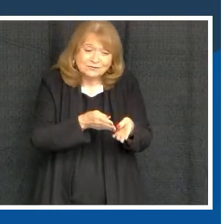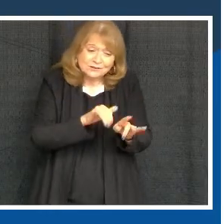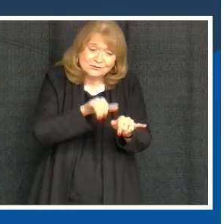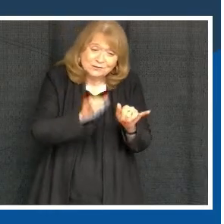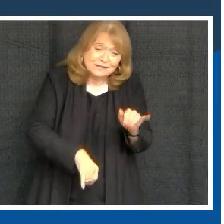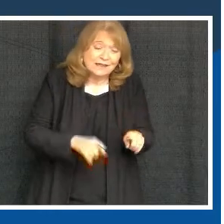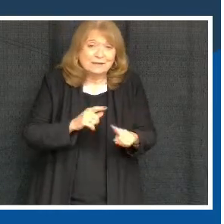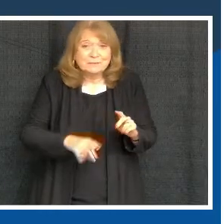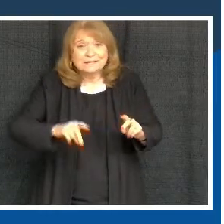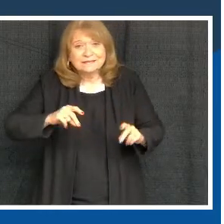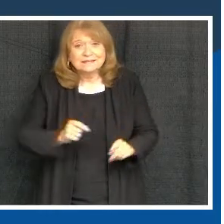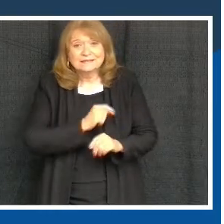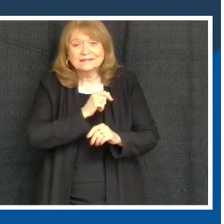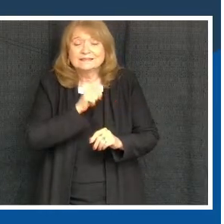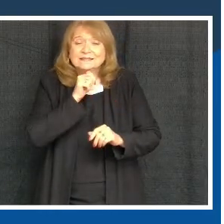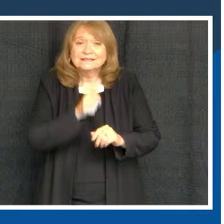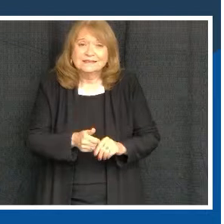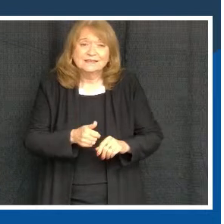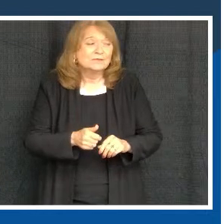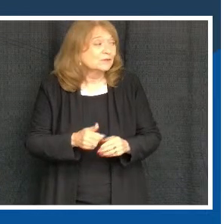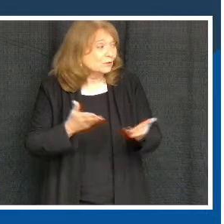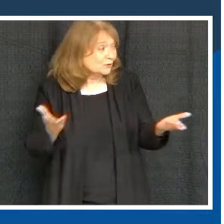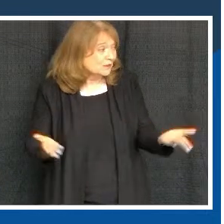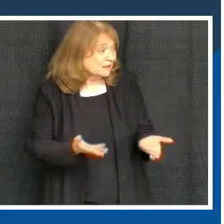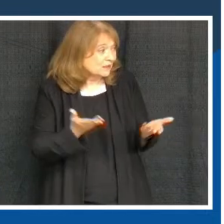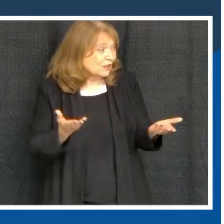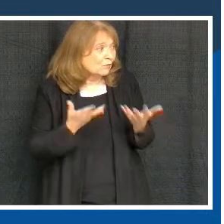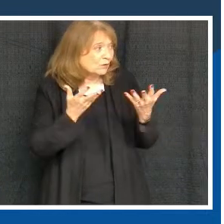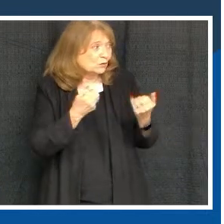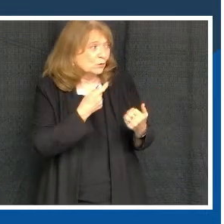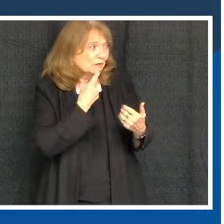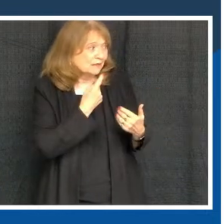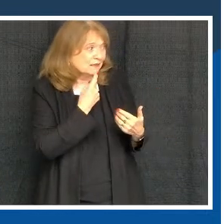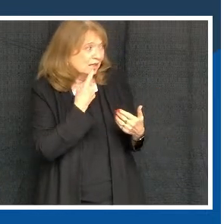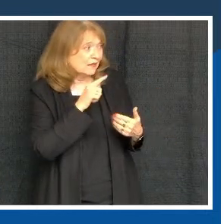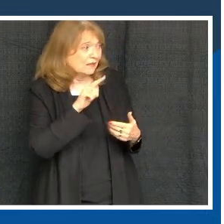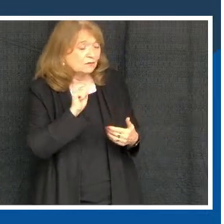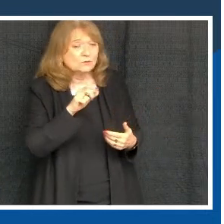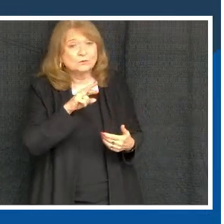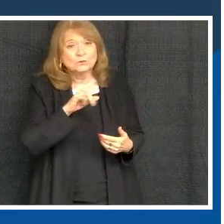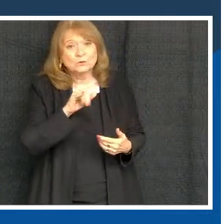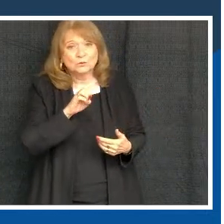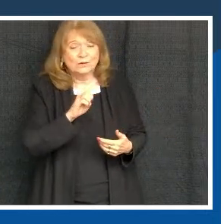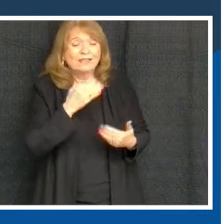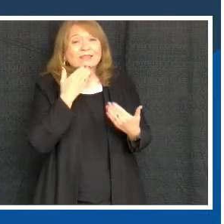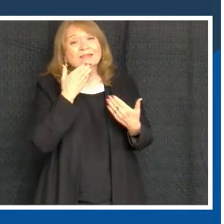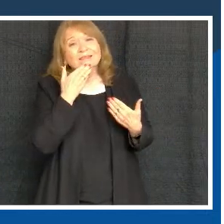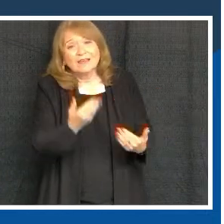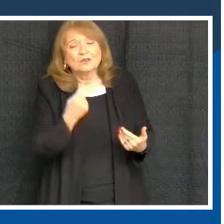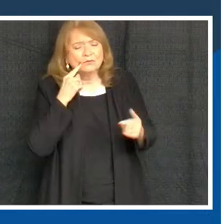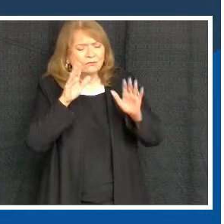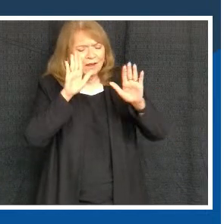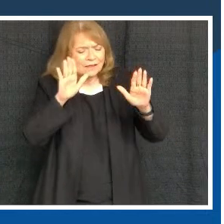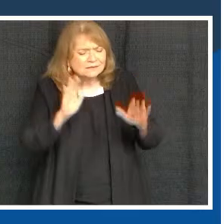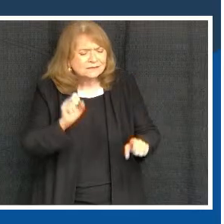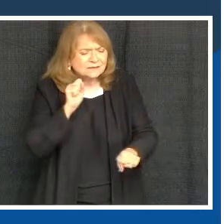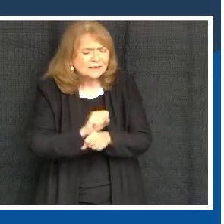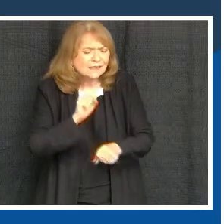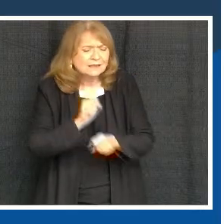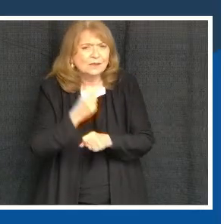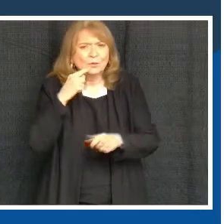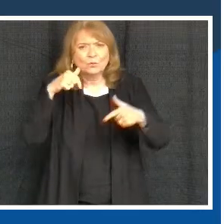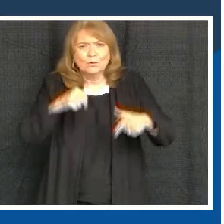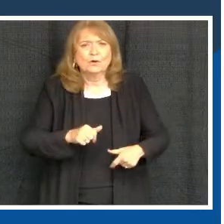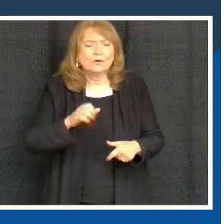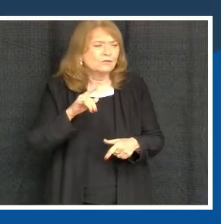avail. And so she is in the room, and we just want to say to Lori, thank you for the outstanding work you've rendered to the city of Clarksville.